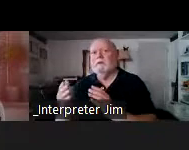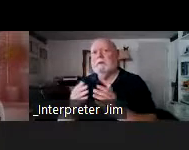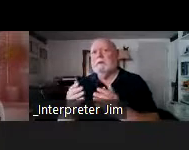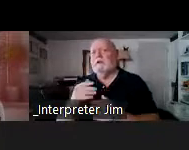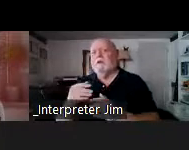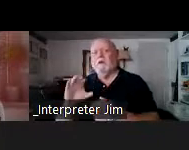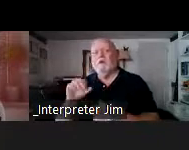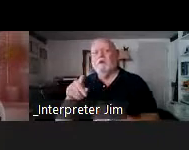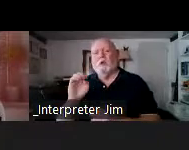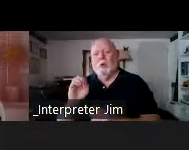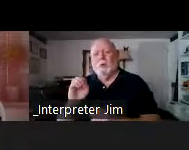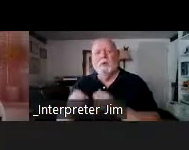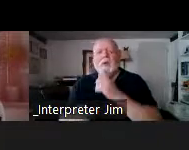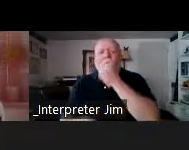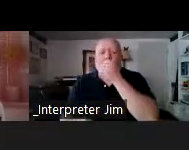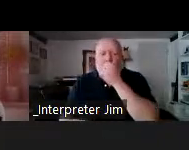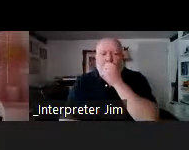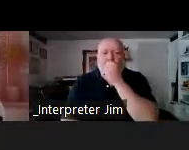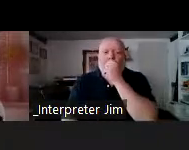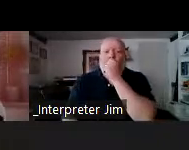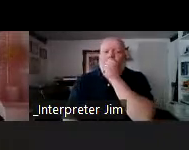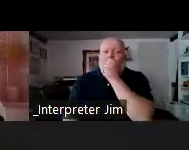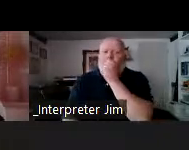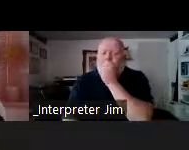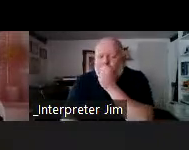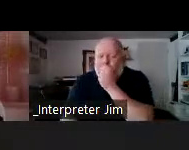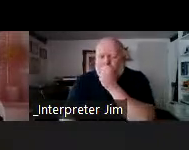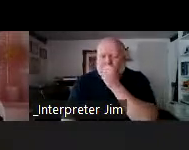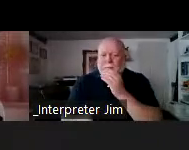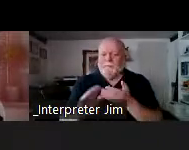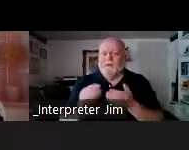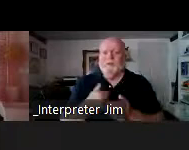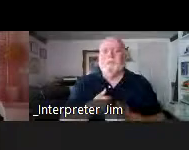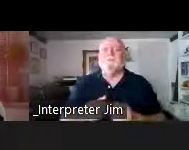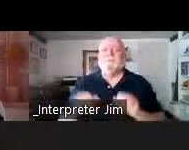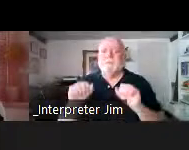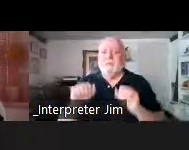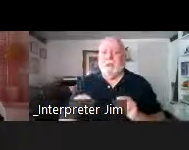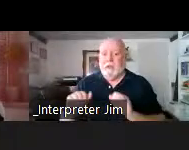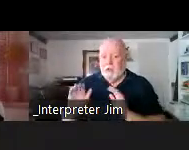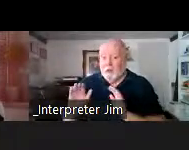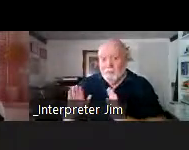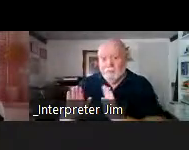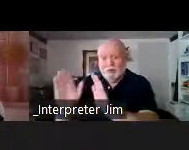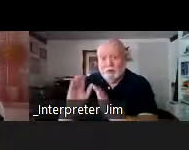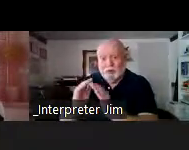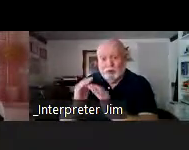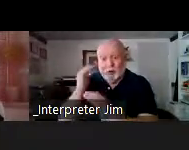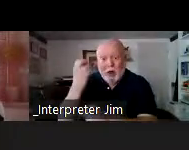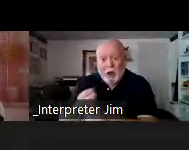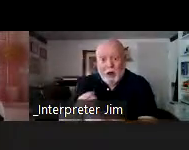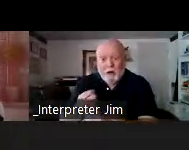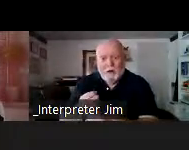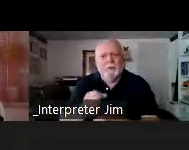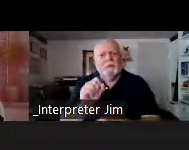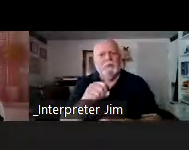seeking and values, pacing, what are they ready for? Can you push too hard? Yes, I think you can. It can lead to increased anxiety. And